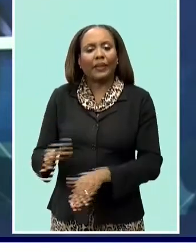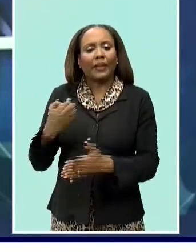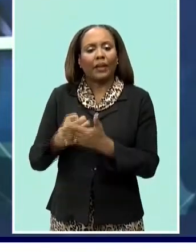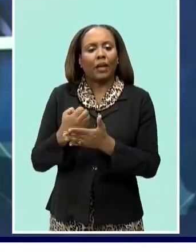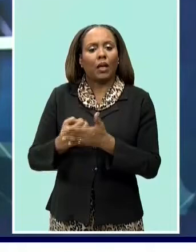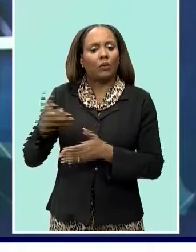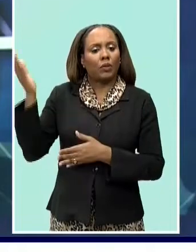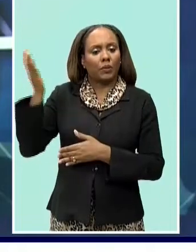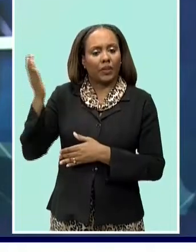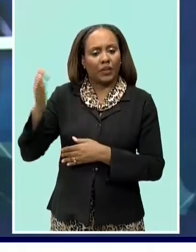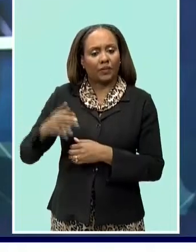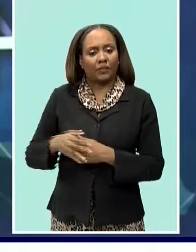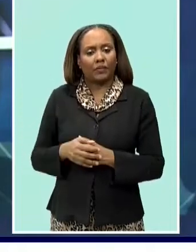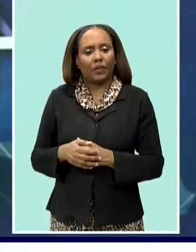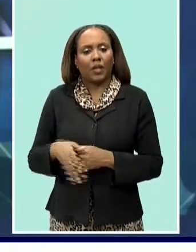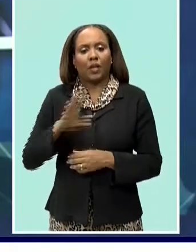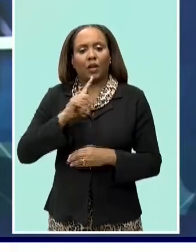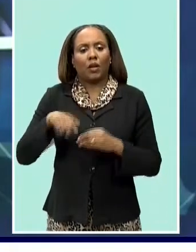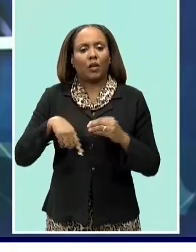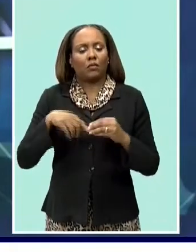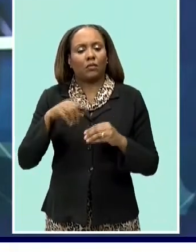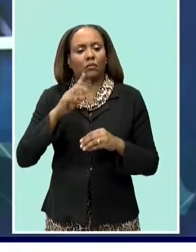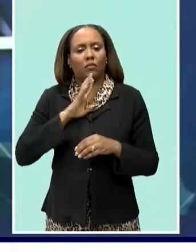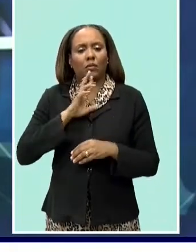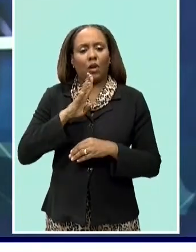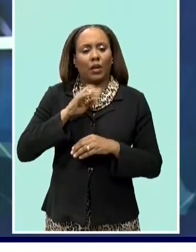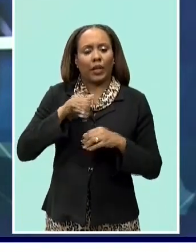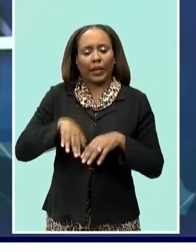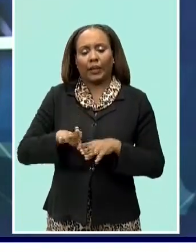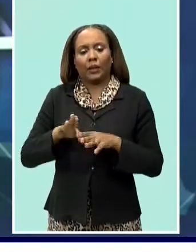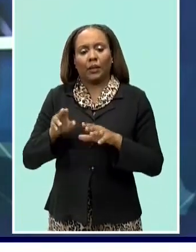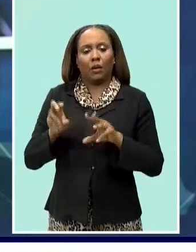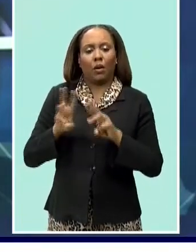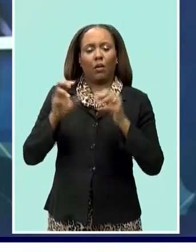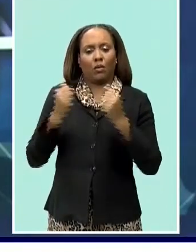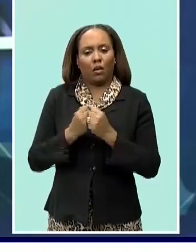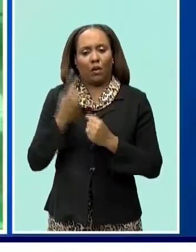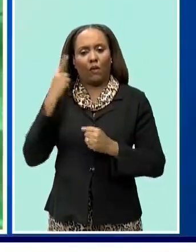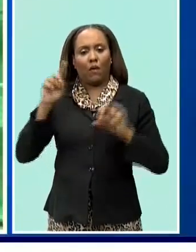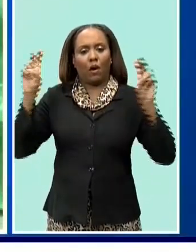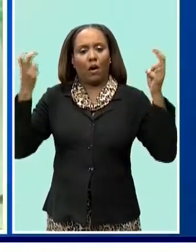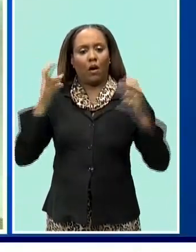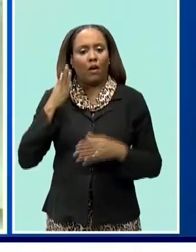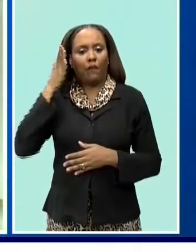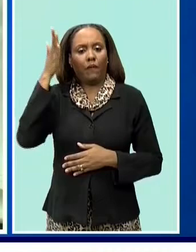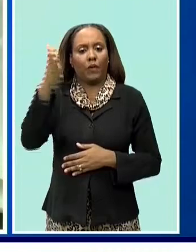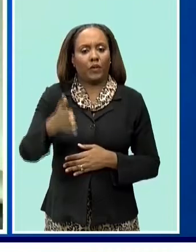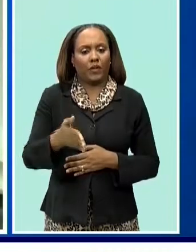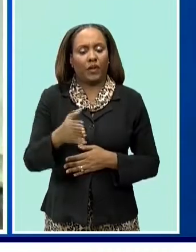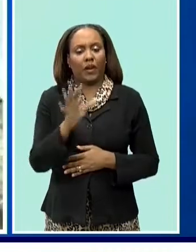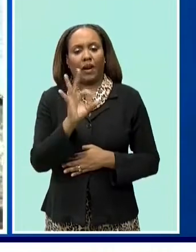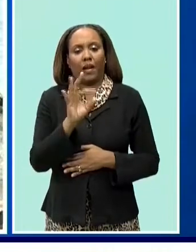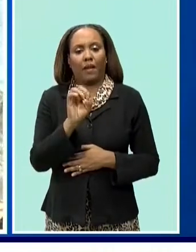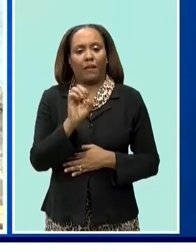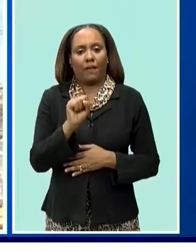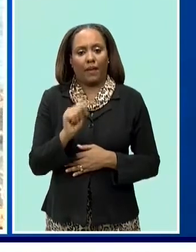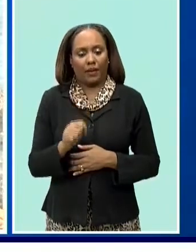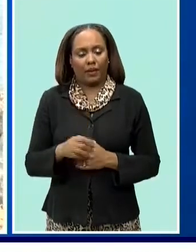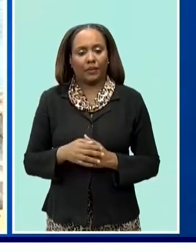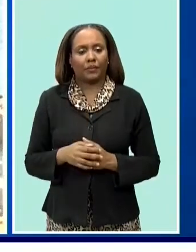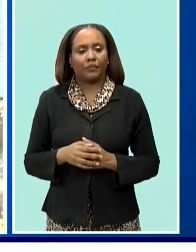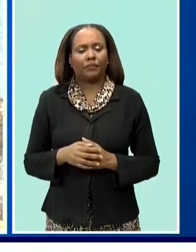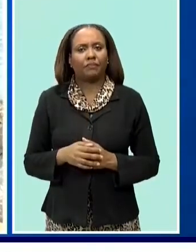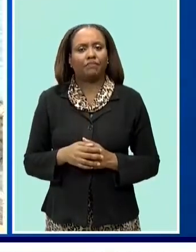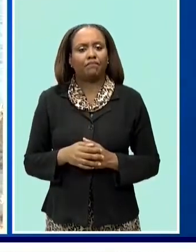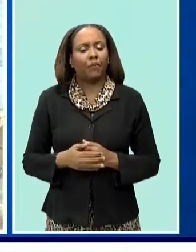of the recently held Small Island Future Fest. Sharika Griffith reports. The ban on single-use plastics and the